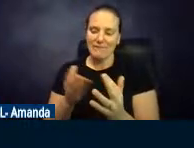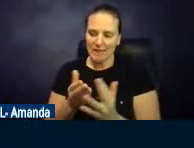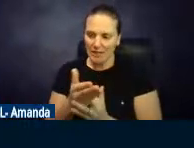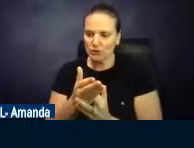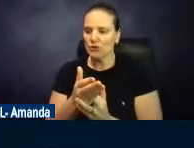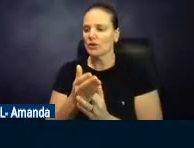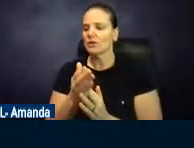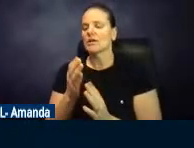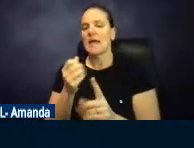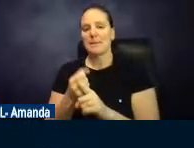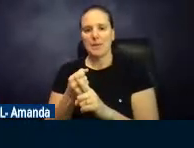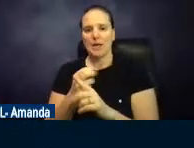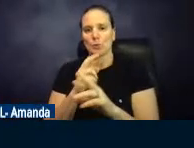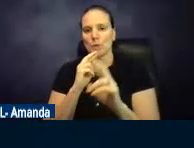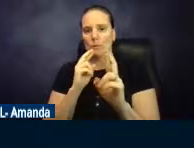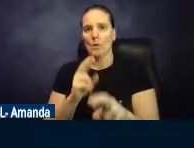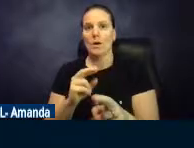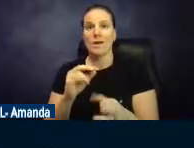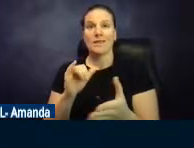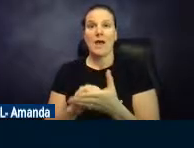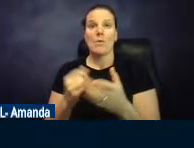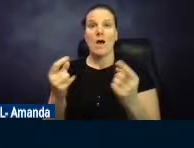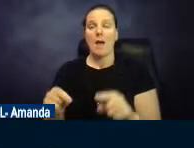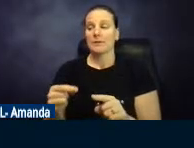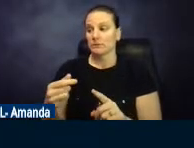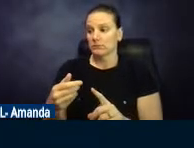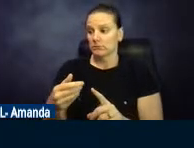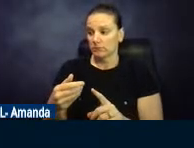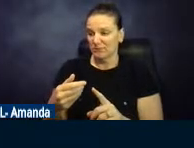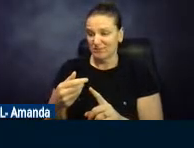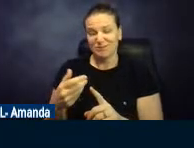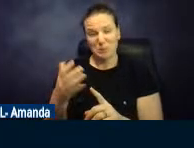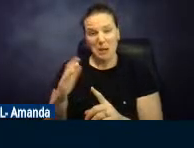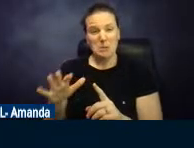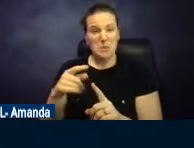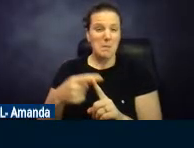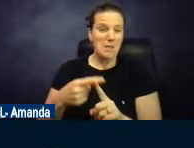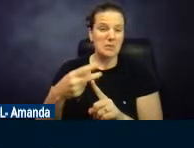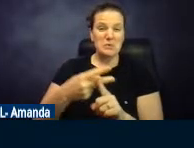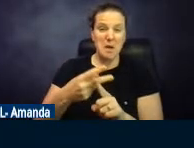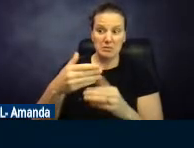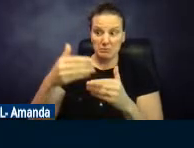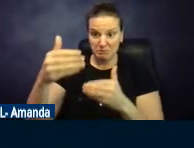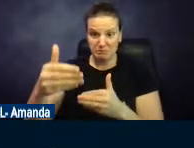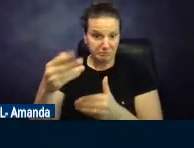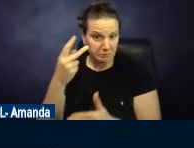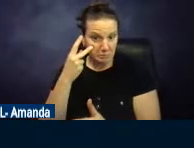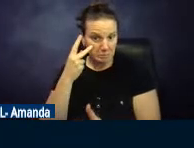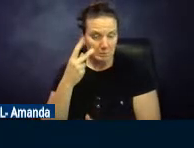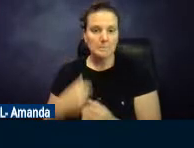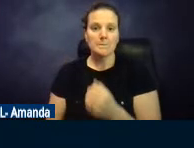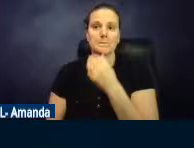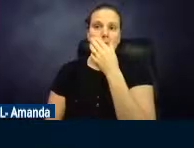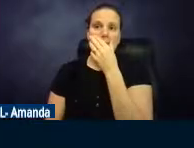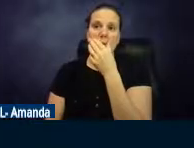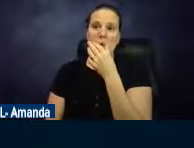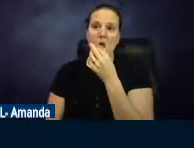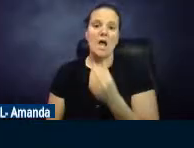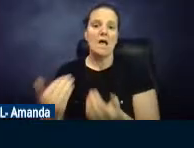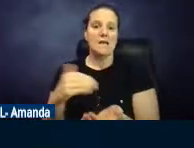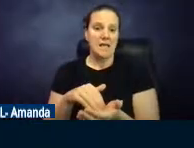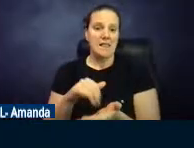is once again going to happen within the next month to 2 months. And once again, that